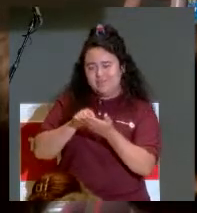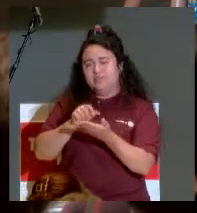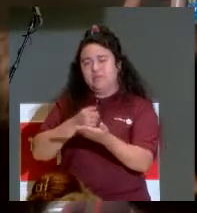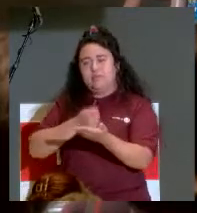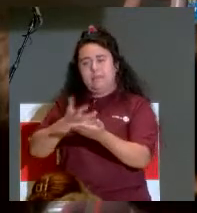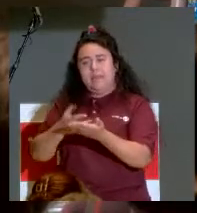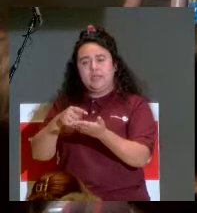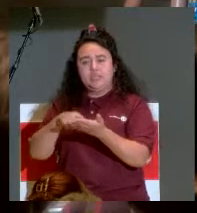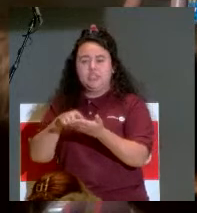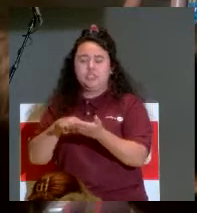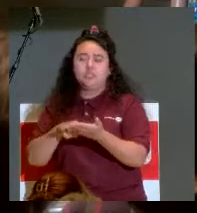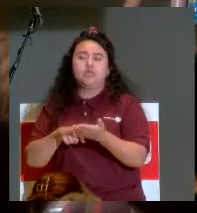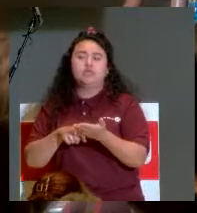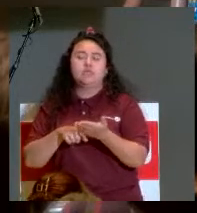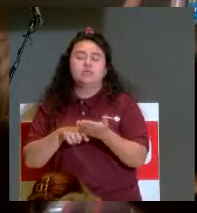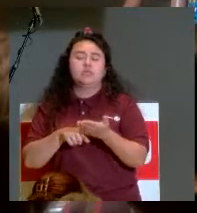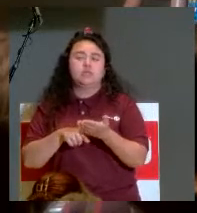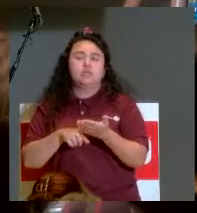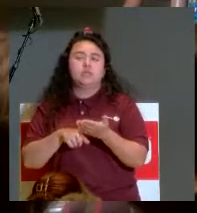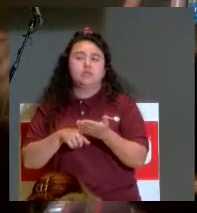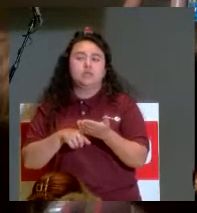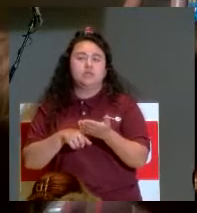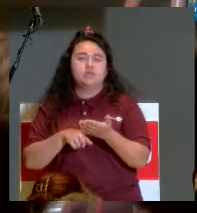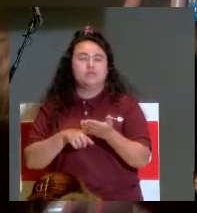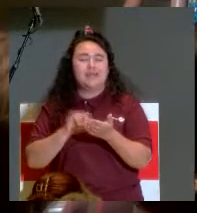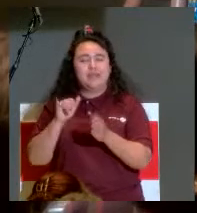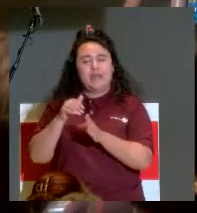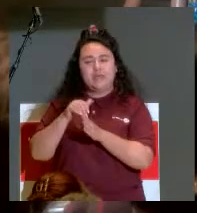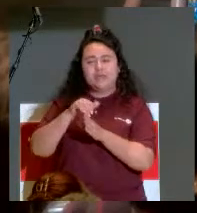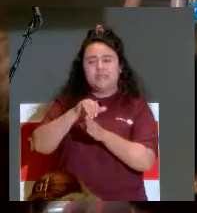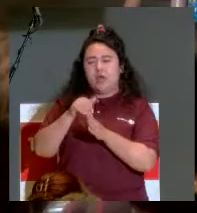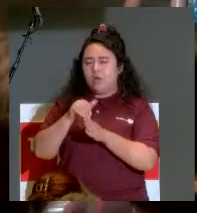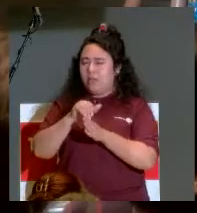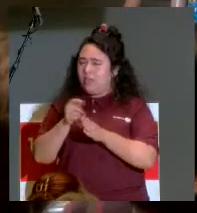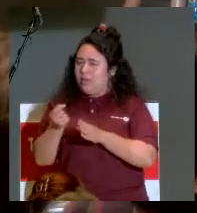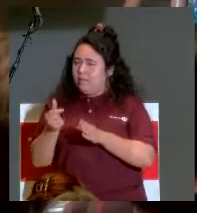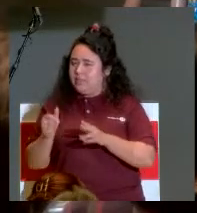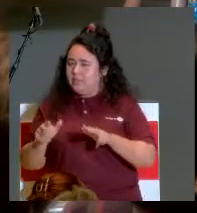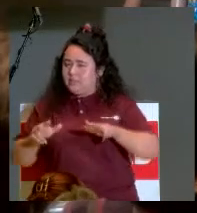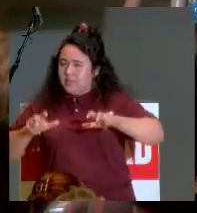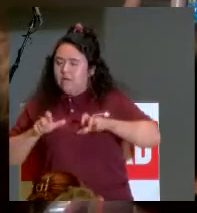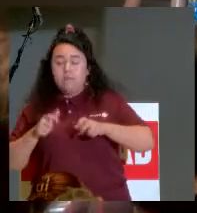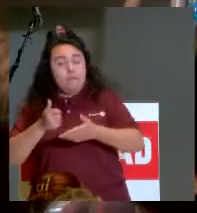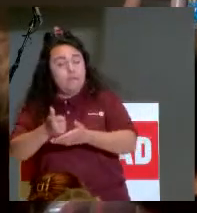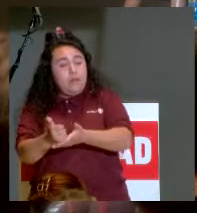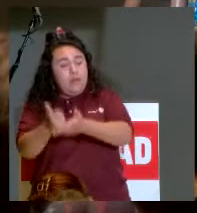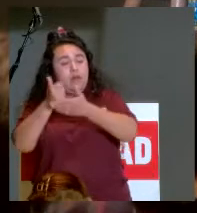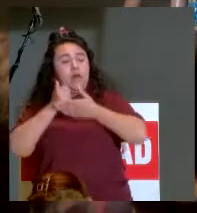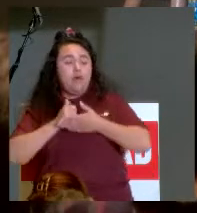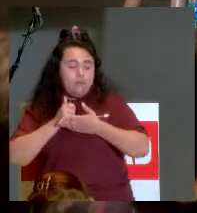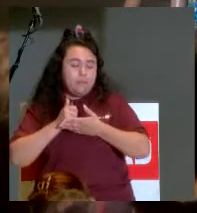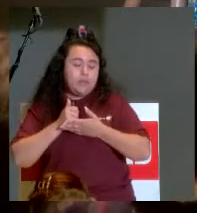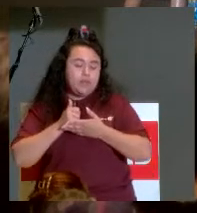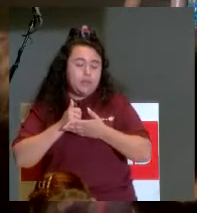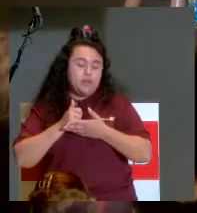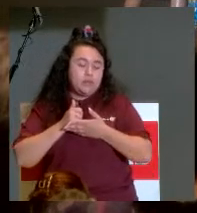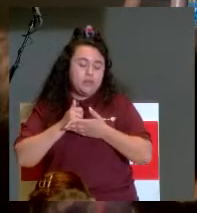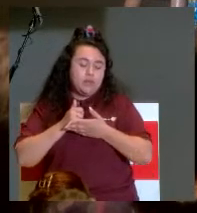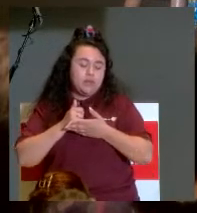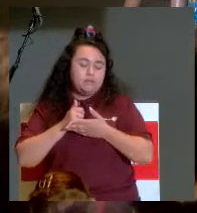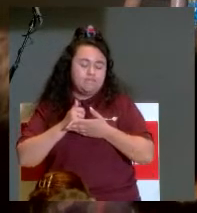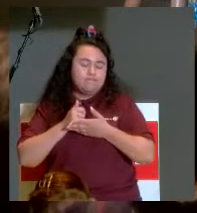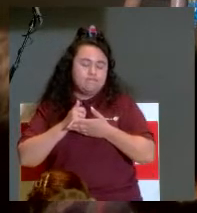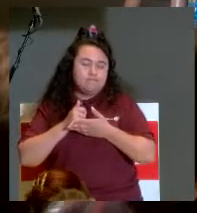like almost in a borderline selfish way. Mm-hmm. It helps me live as a, kind of as open